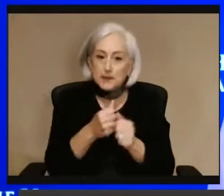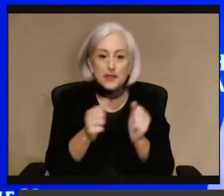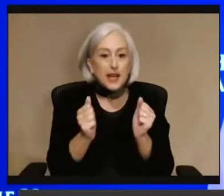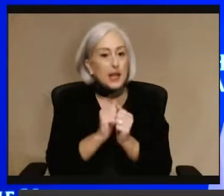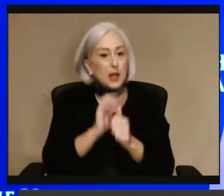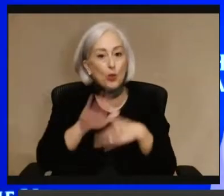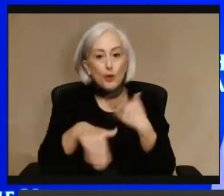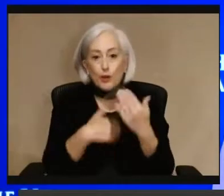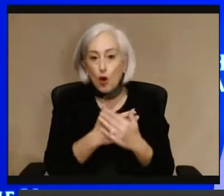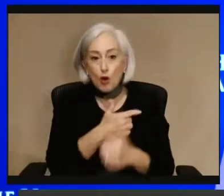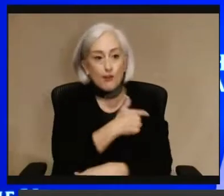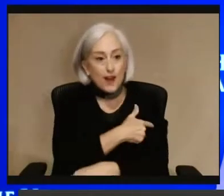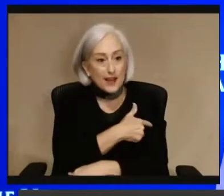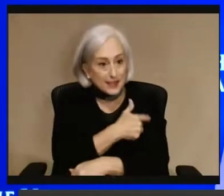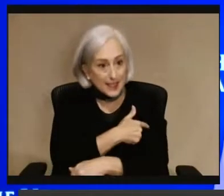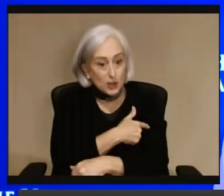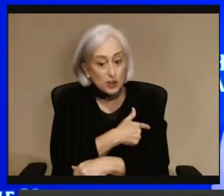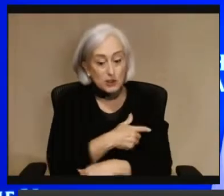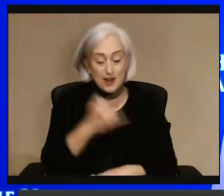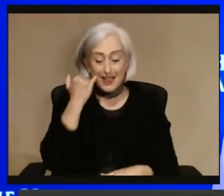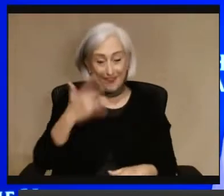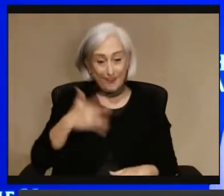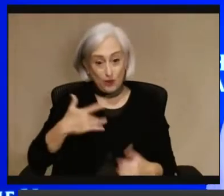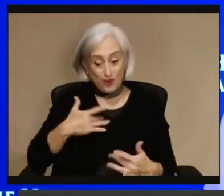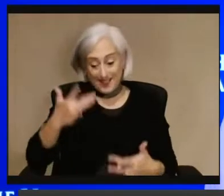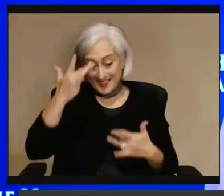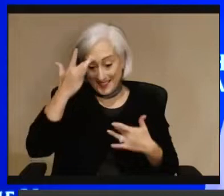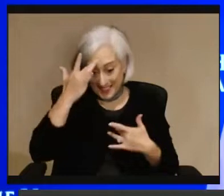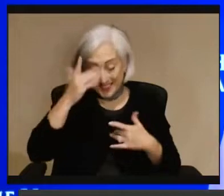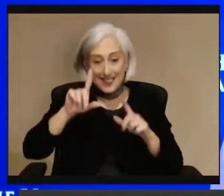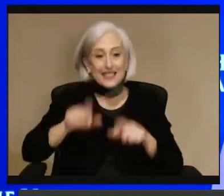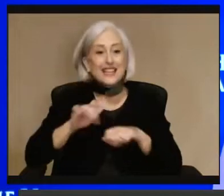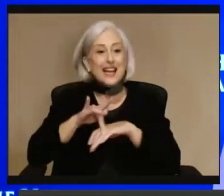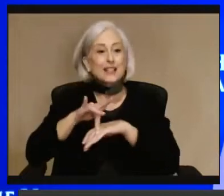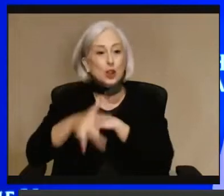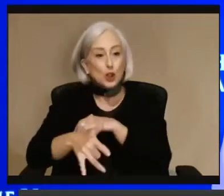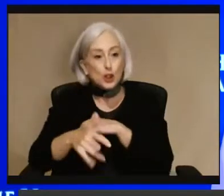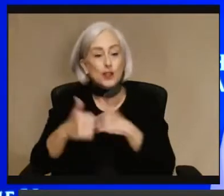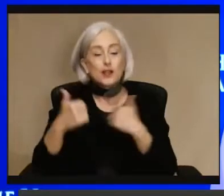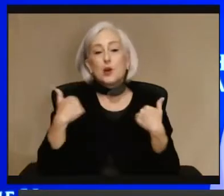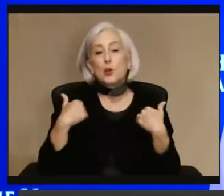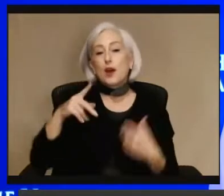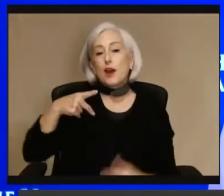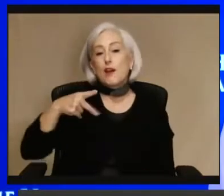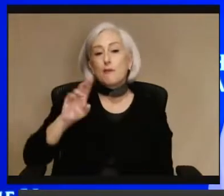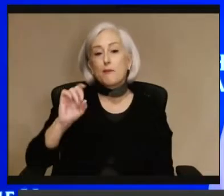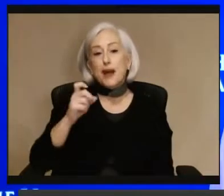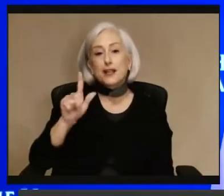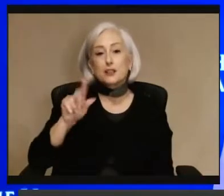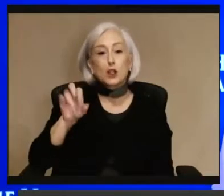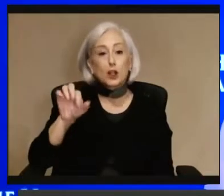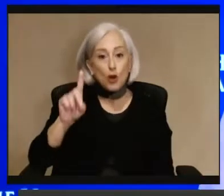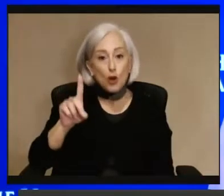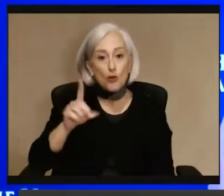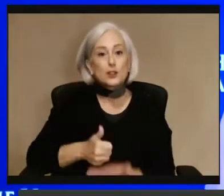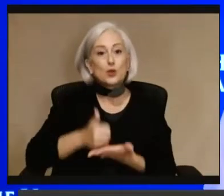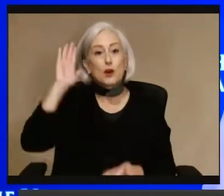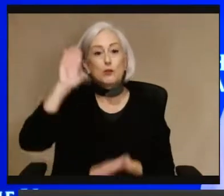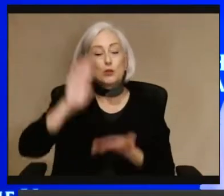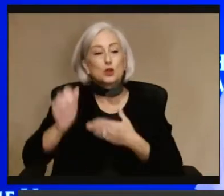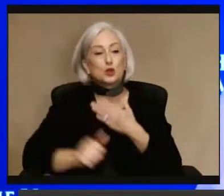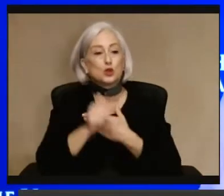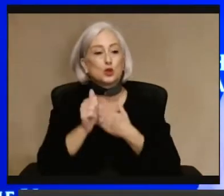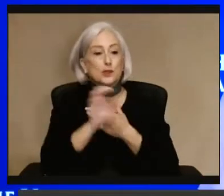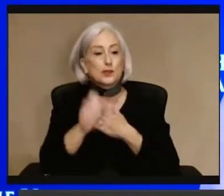right now we have that very good antiviral Paxlovid, which is still working very well to help reduce your risk of hospitalization. Do all